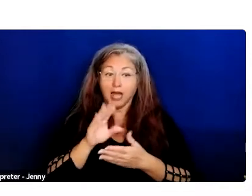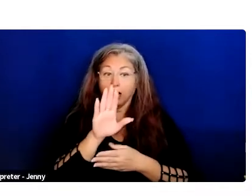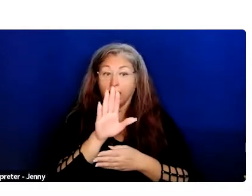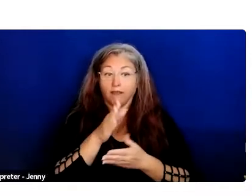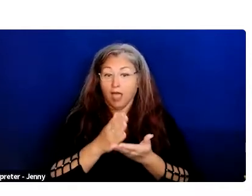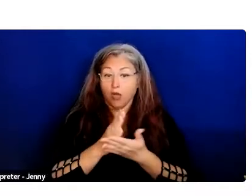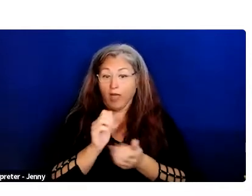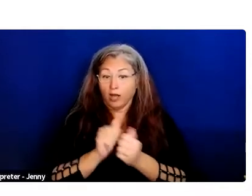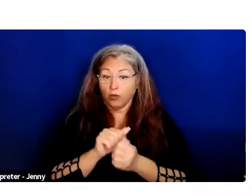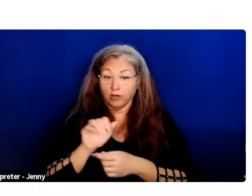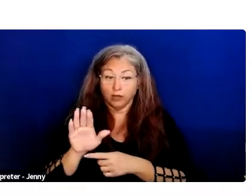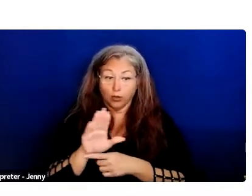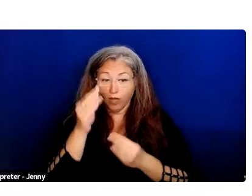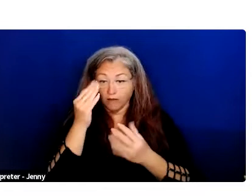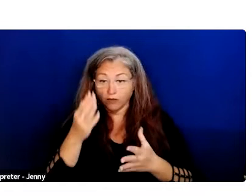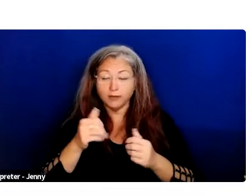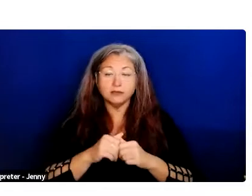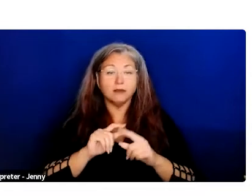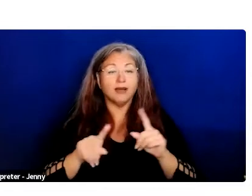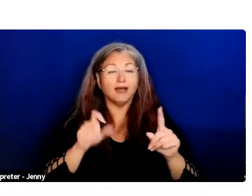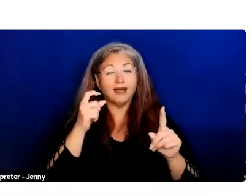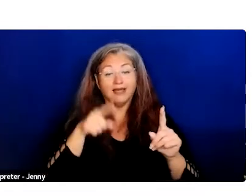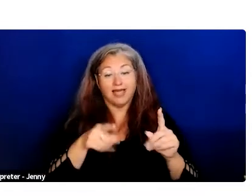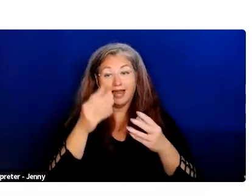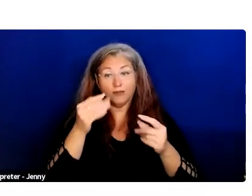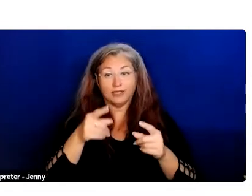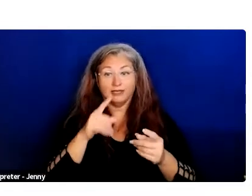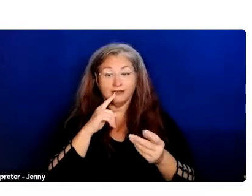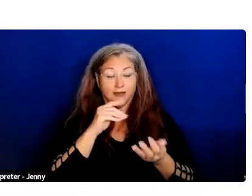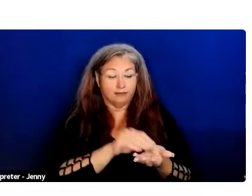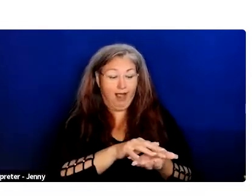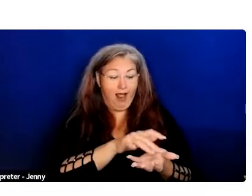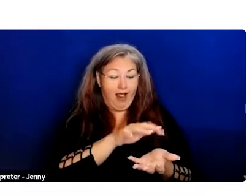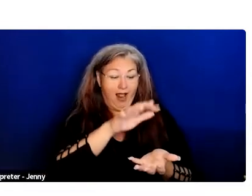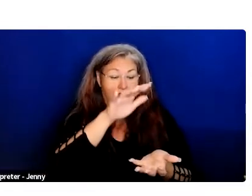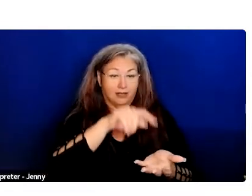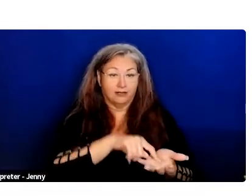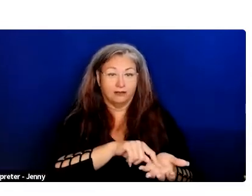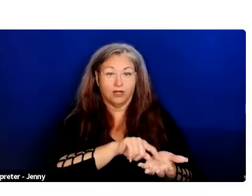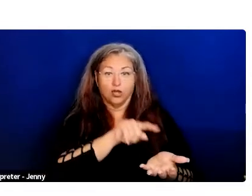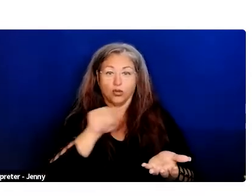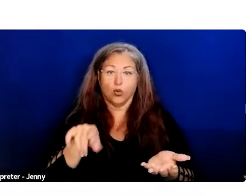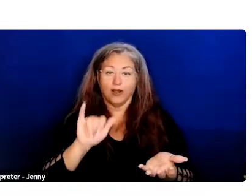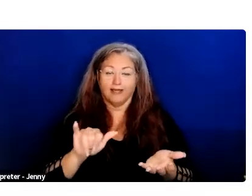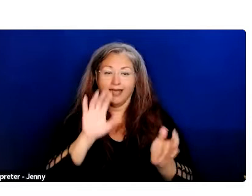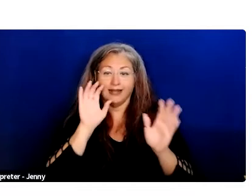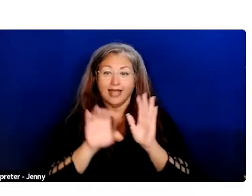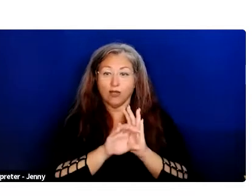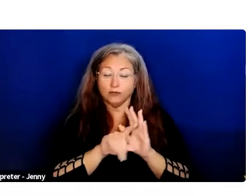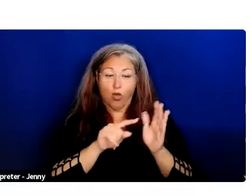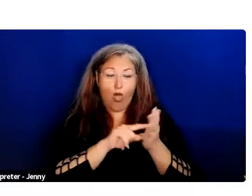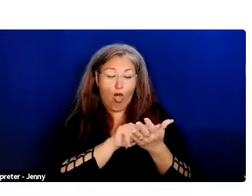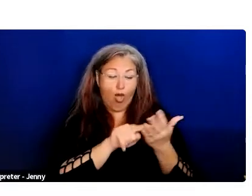data. But what's happening with this information is it's collecting, and it goes back to that diagram I shared earlier. It's inputting all of